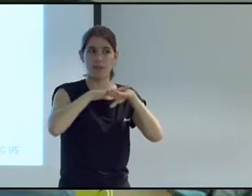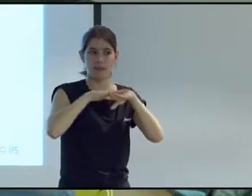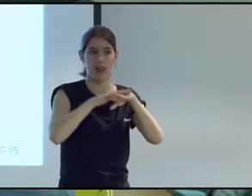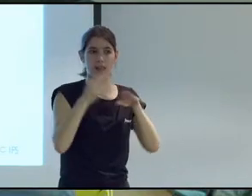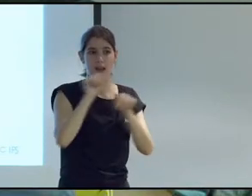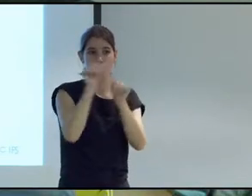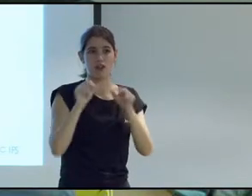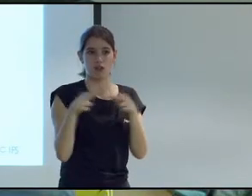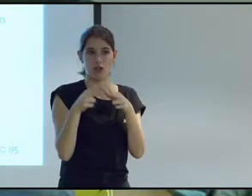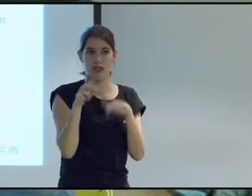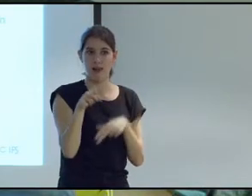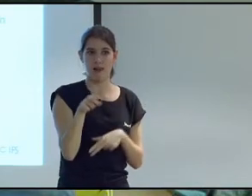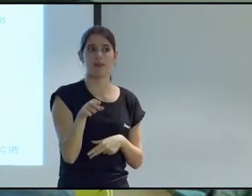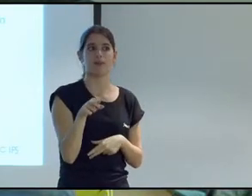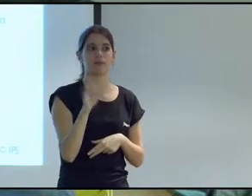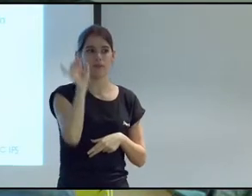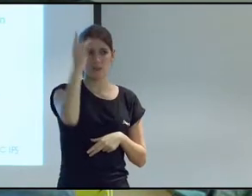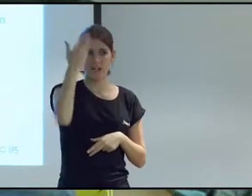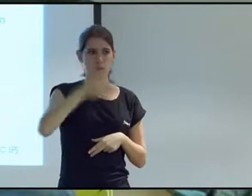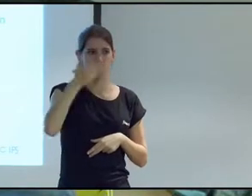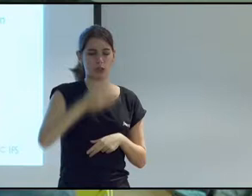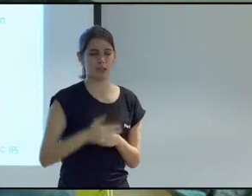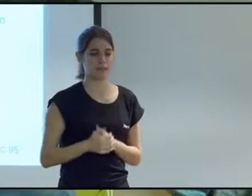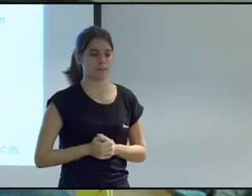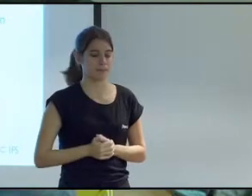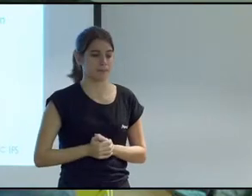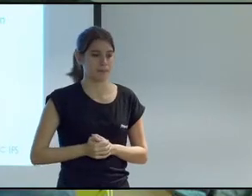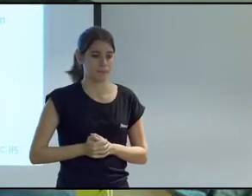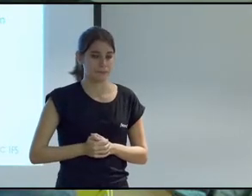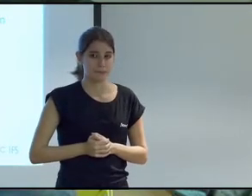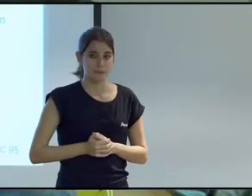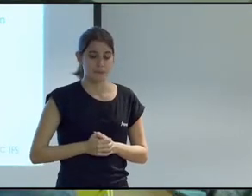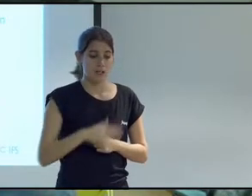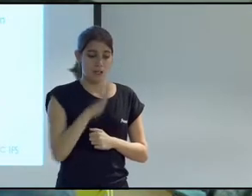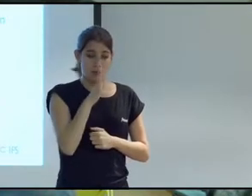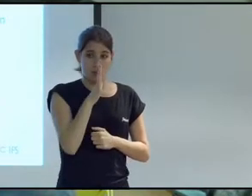so now I'm going to refer to an important idea behind the social model.